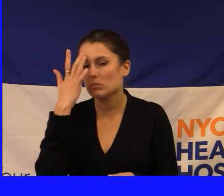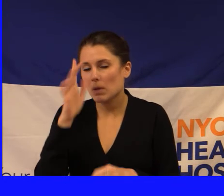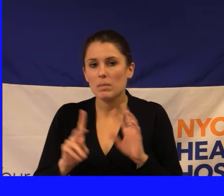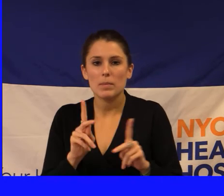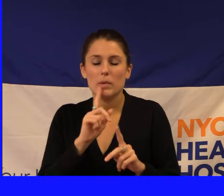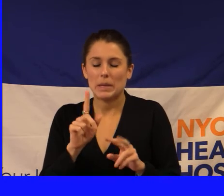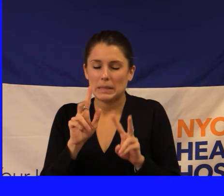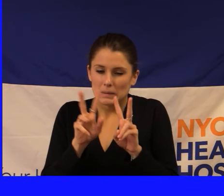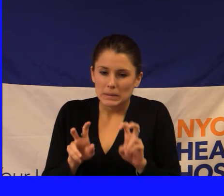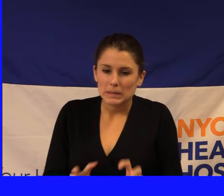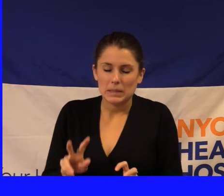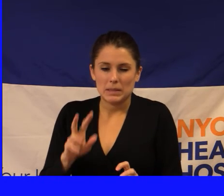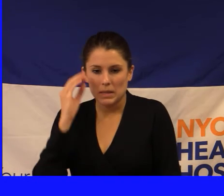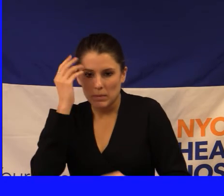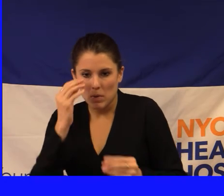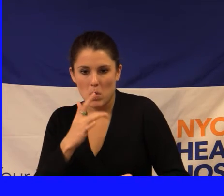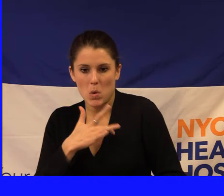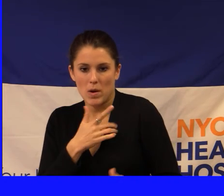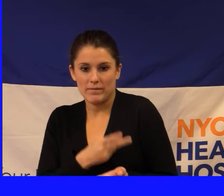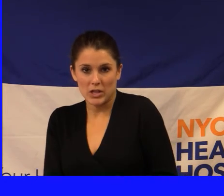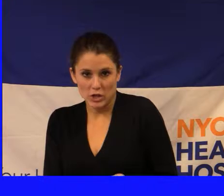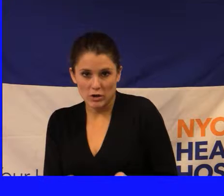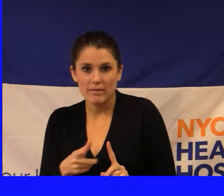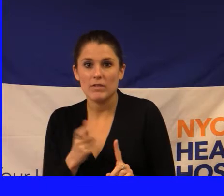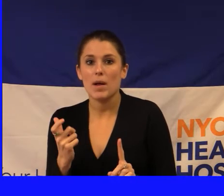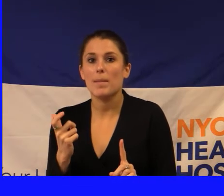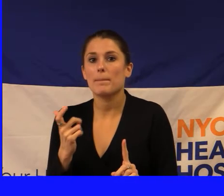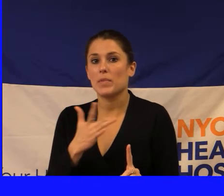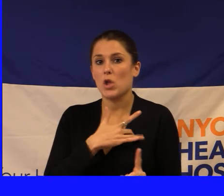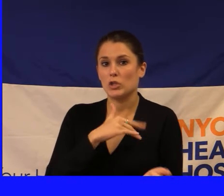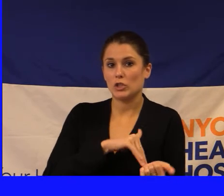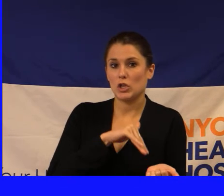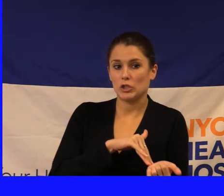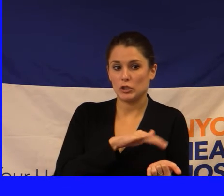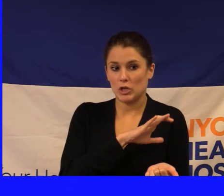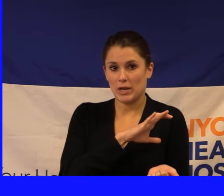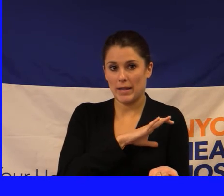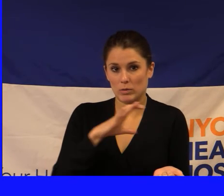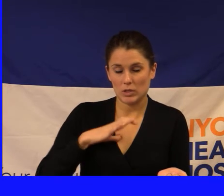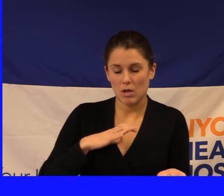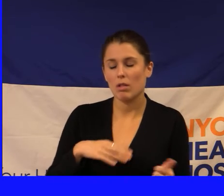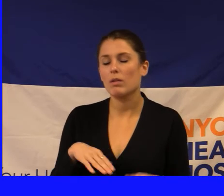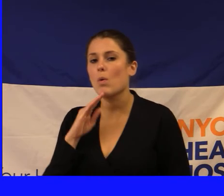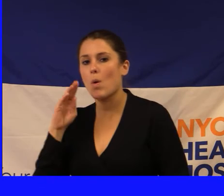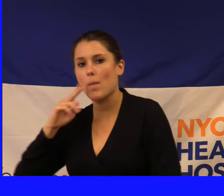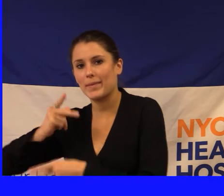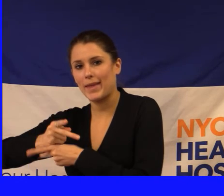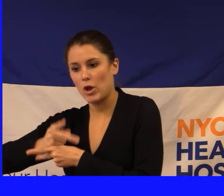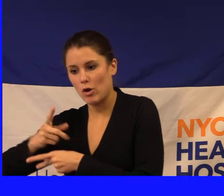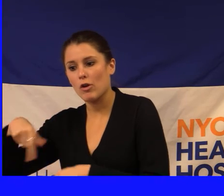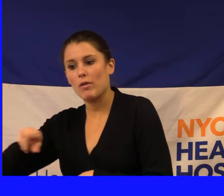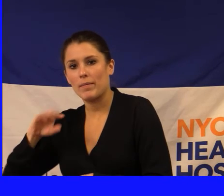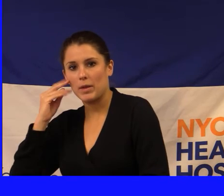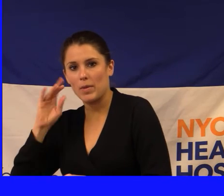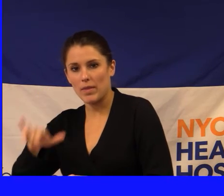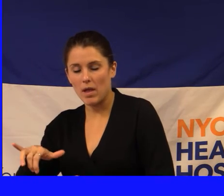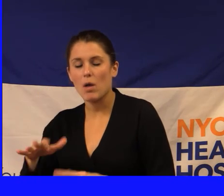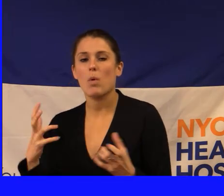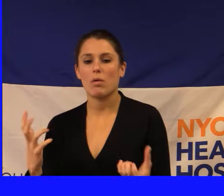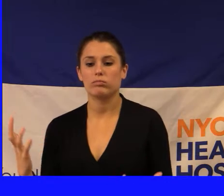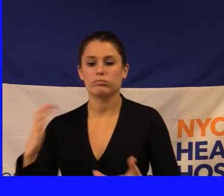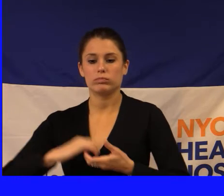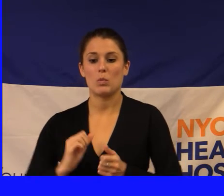heart failure on the Cardiology Council. We also have the home care folks who are thinking about it. We're going to partner with both of